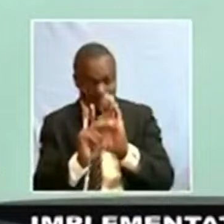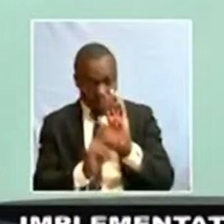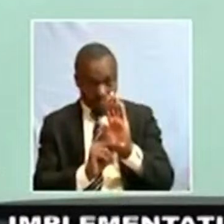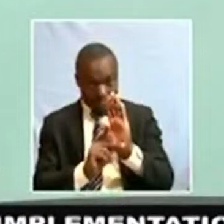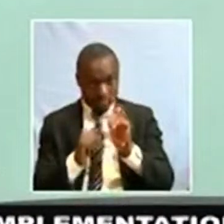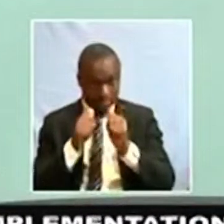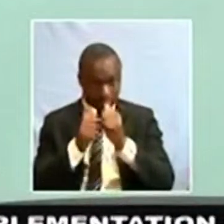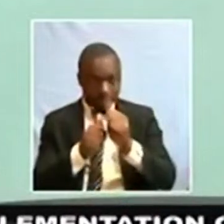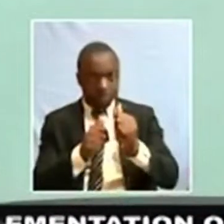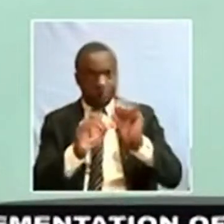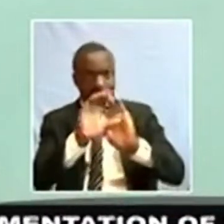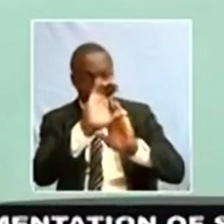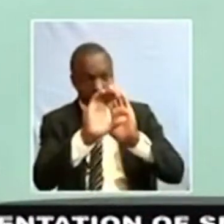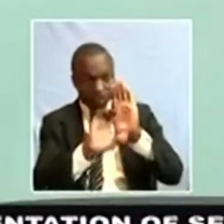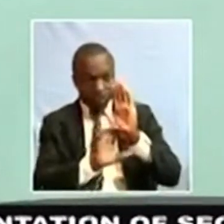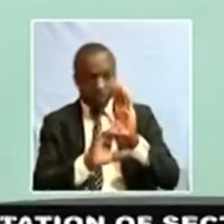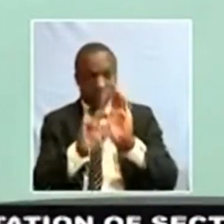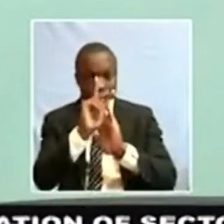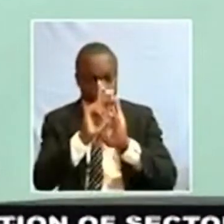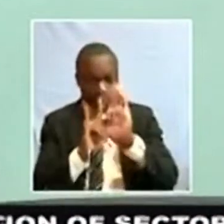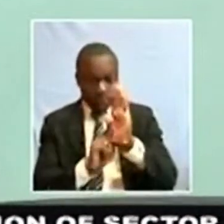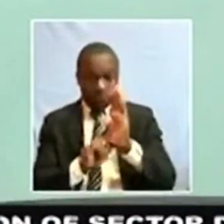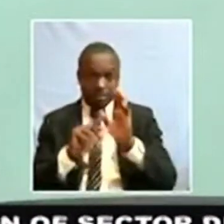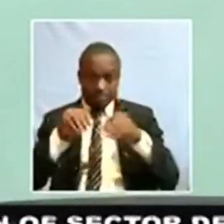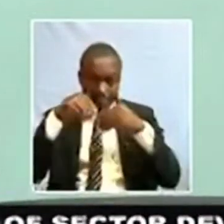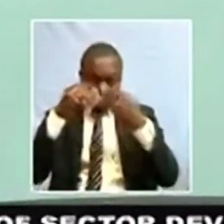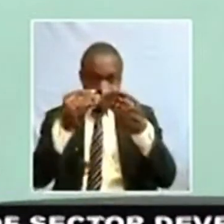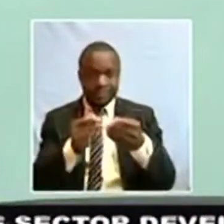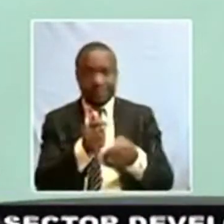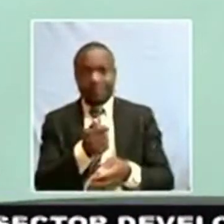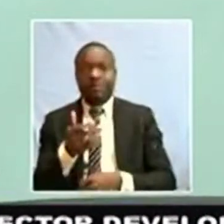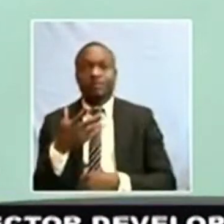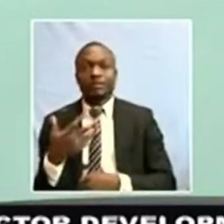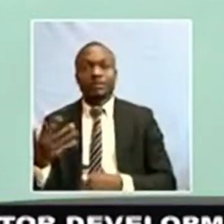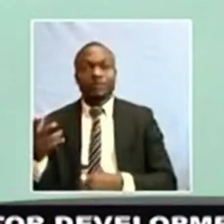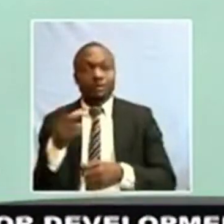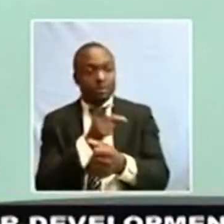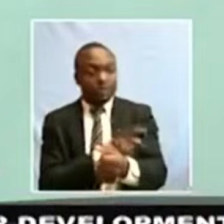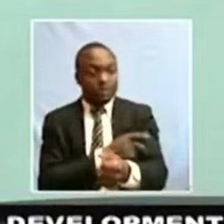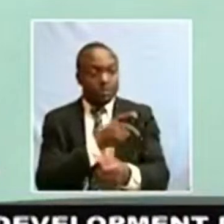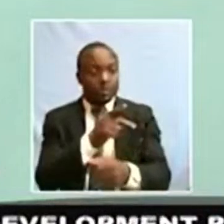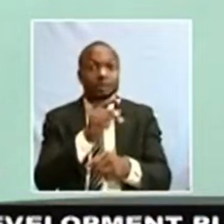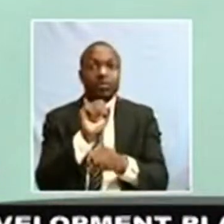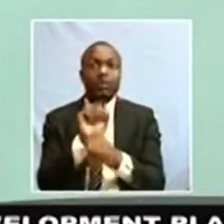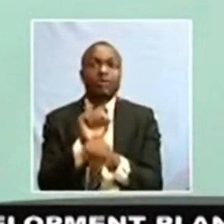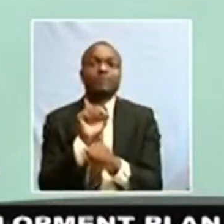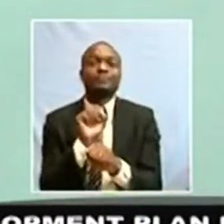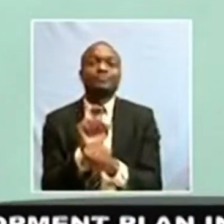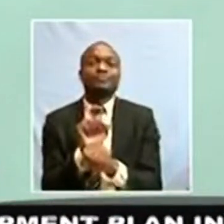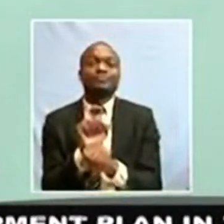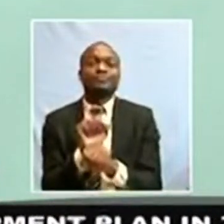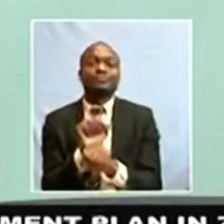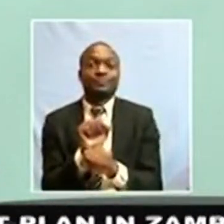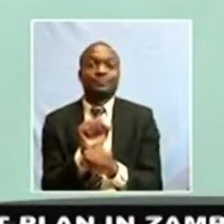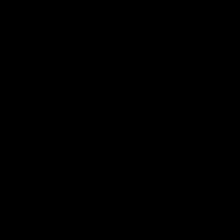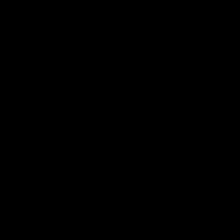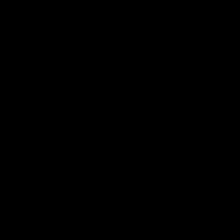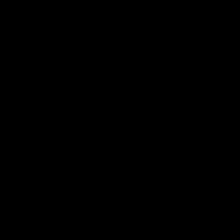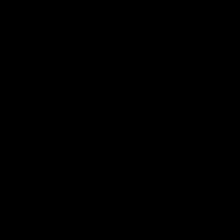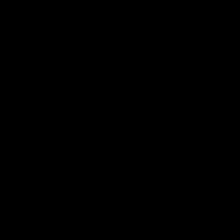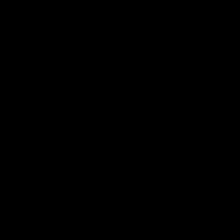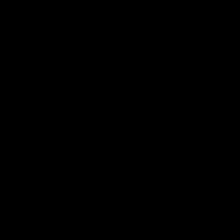Constitution. The policy provided, among others, for the devolution of functions from the